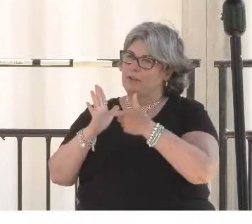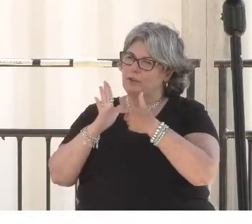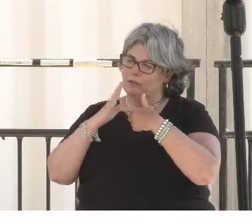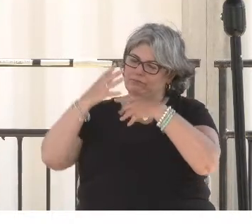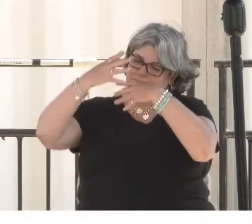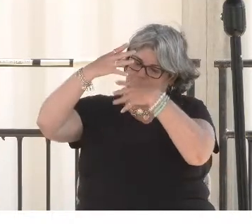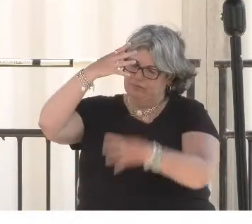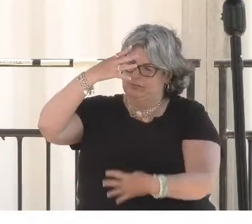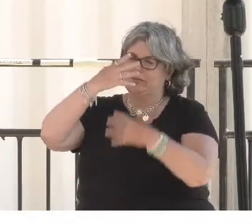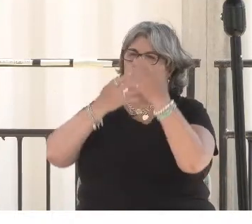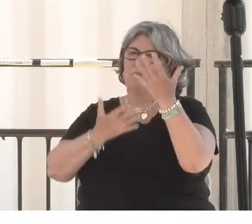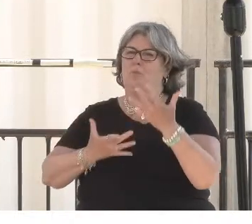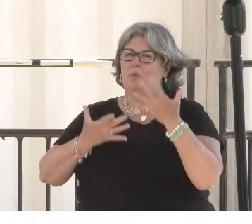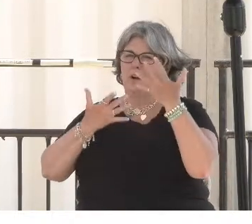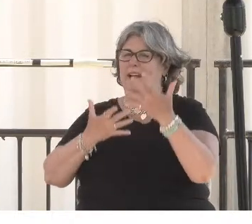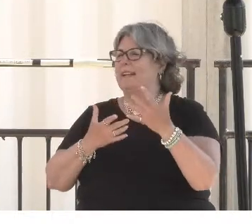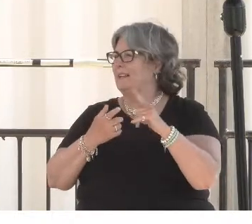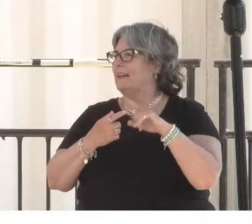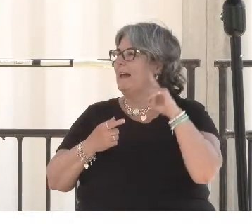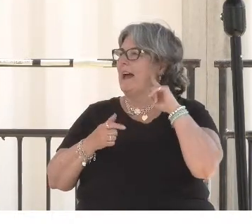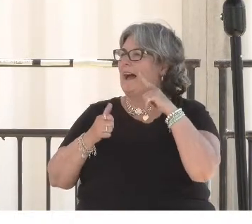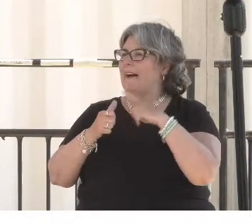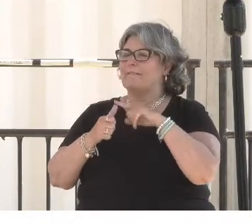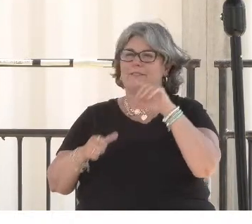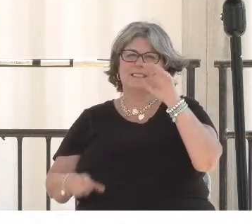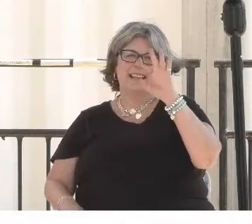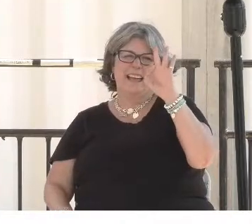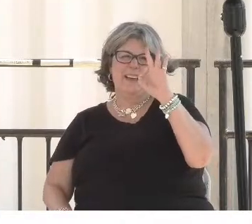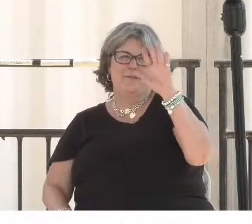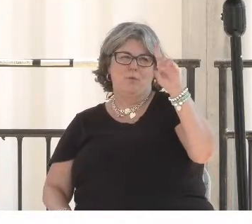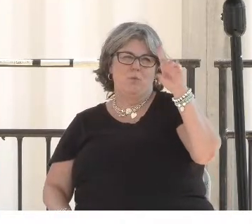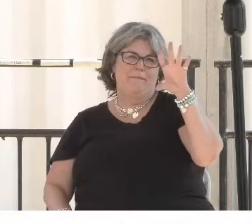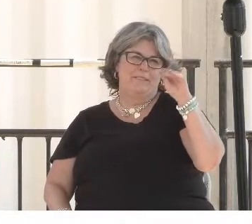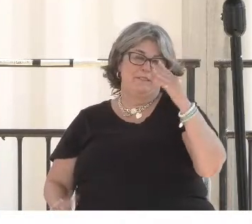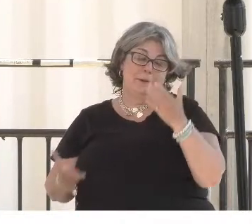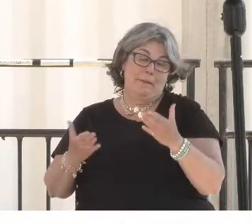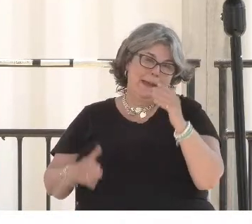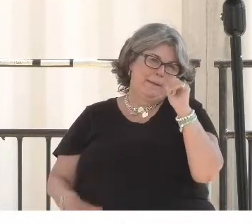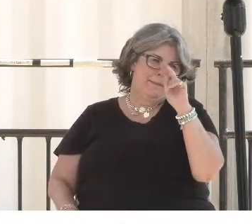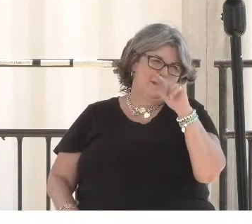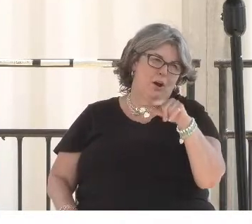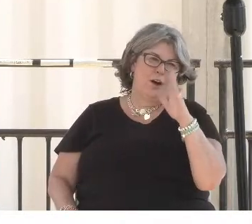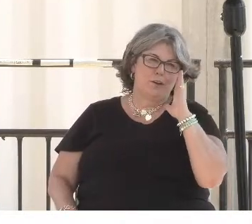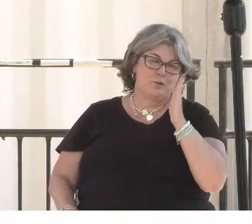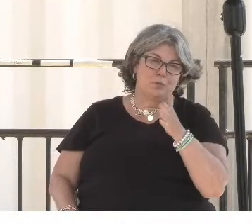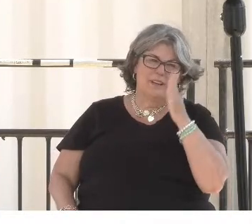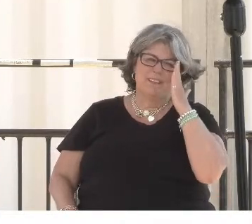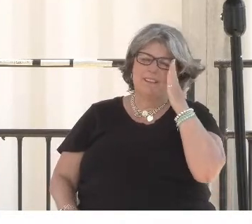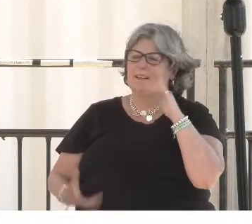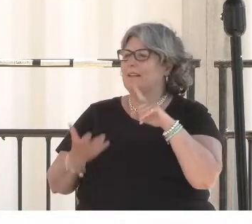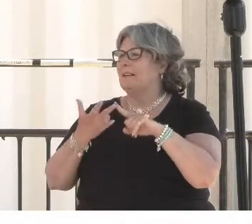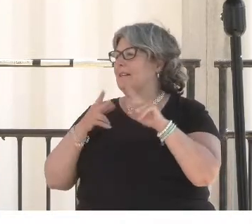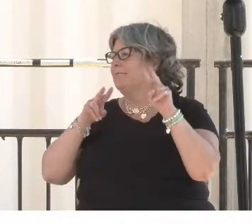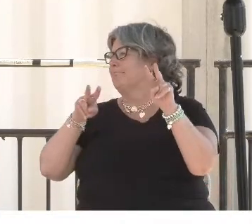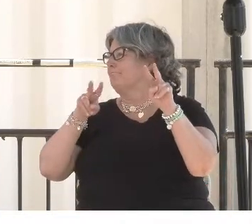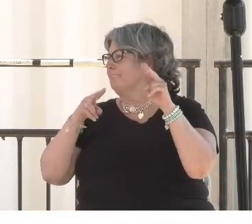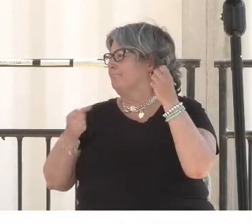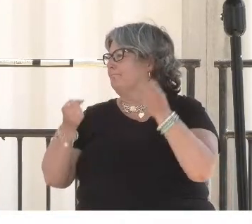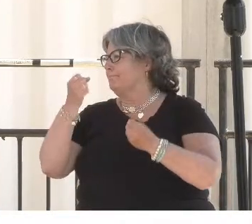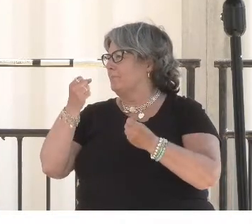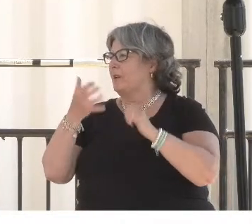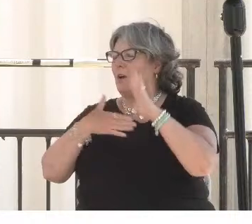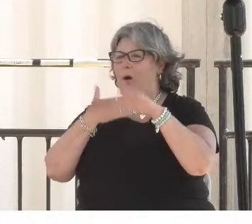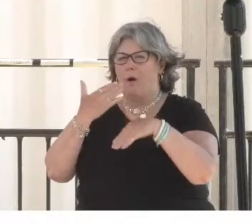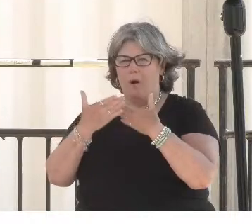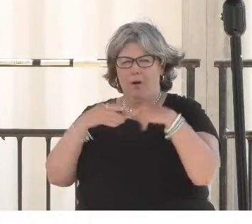these vehicles. I'm hearing that we'll get our first F-150 sometime in August, and I think that So we have on our